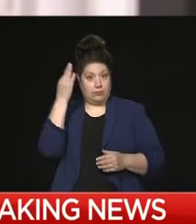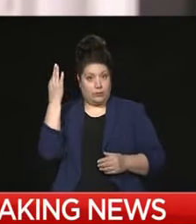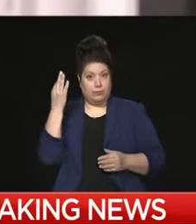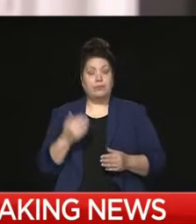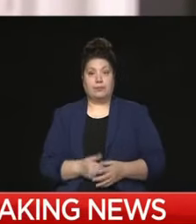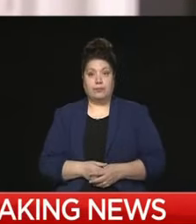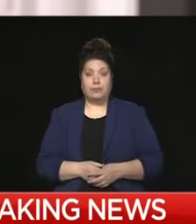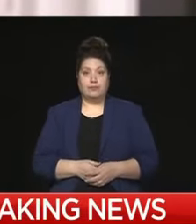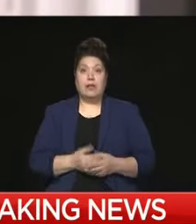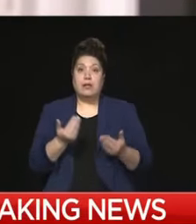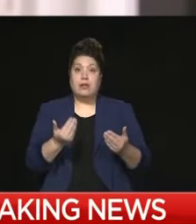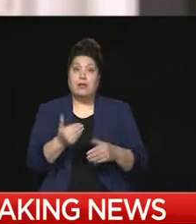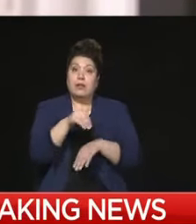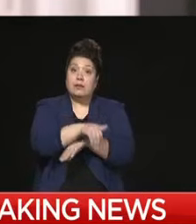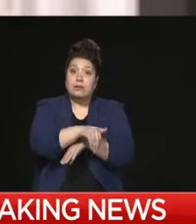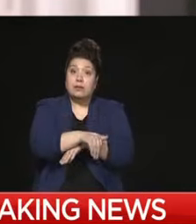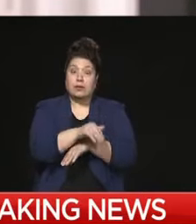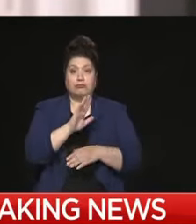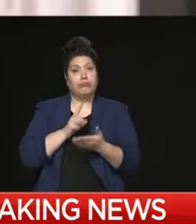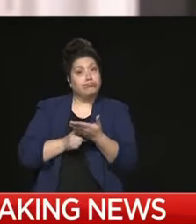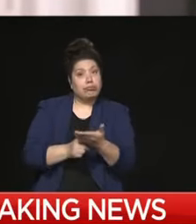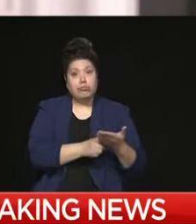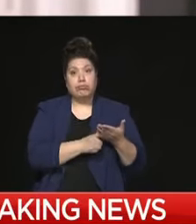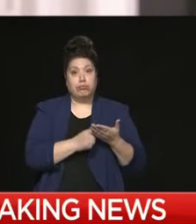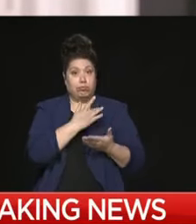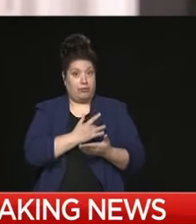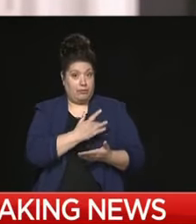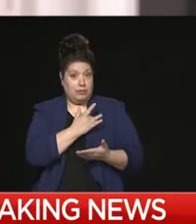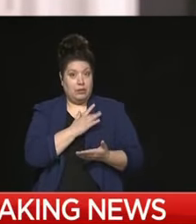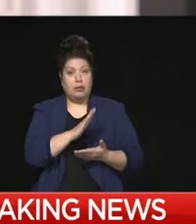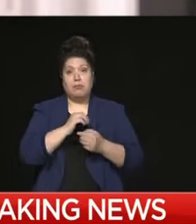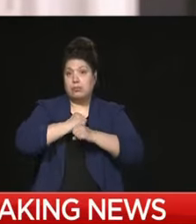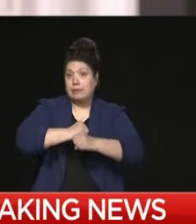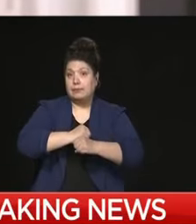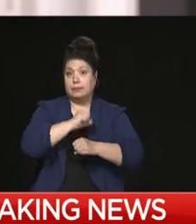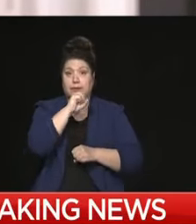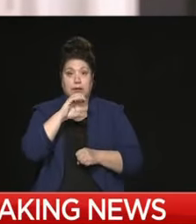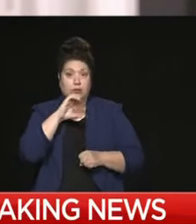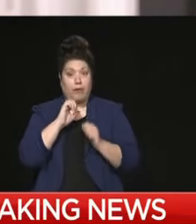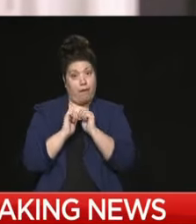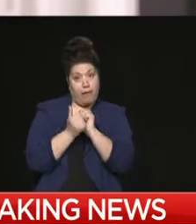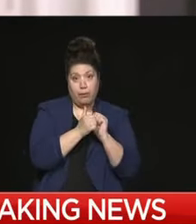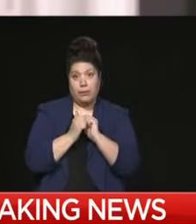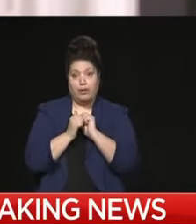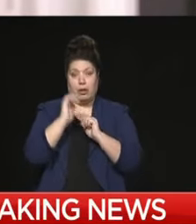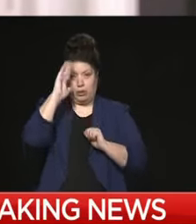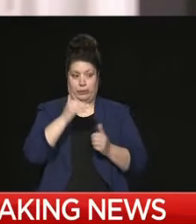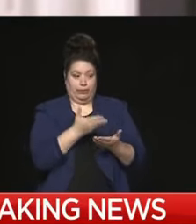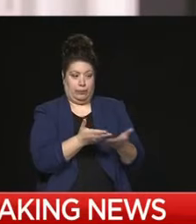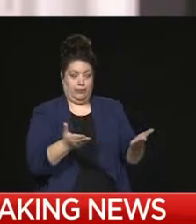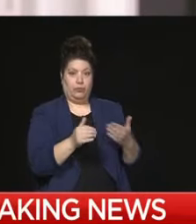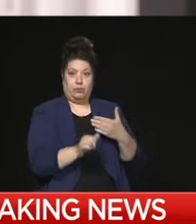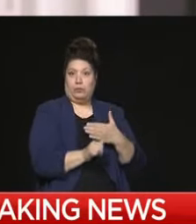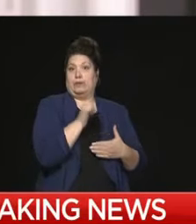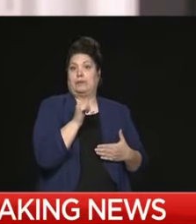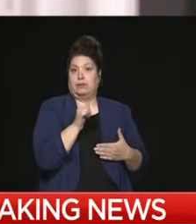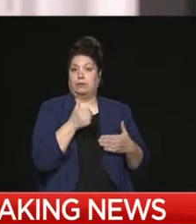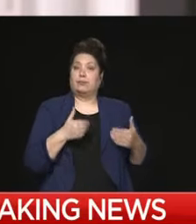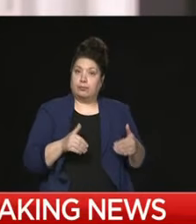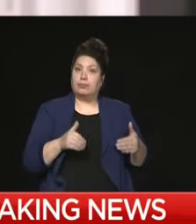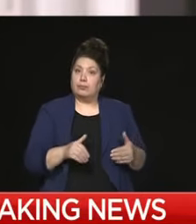We will tonight be discussing the importance of protecting our seniors. We recognize the vulnerability that